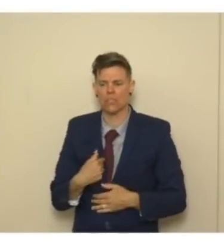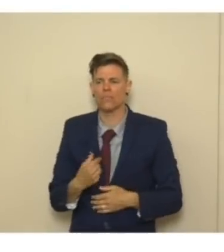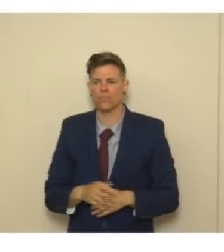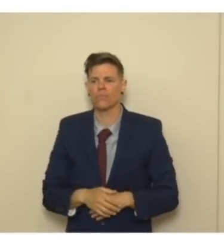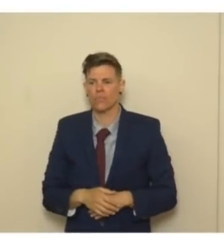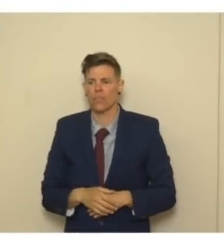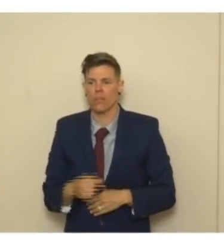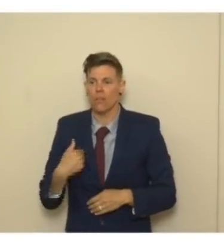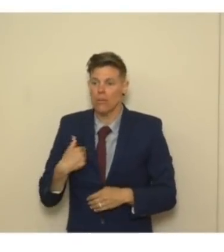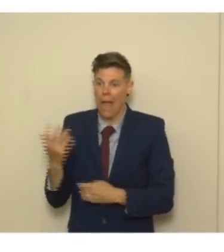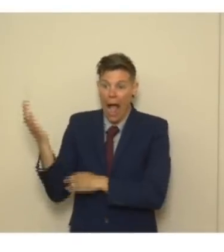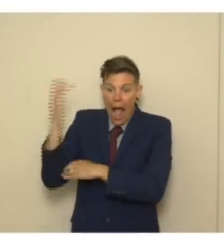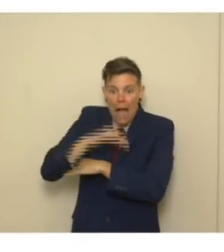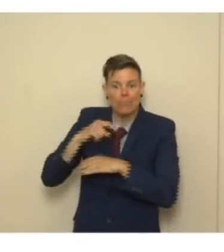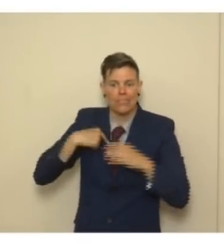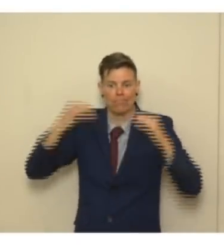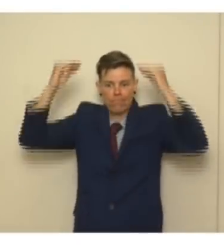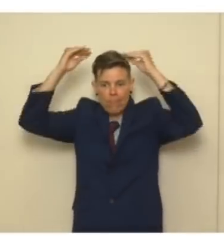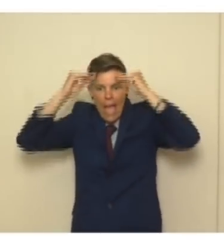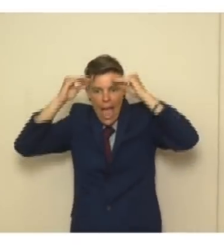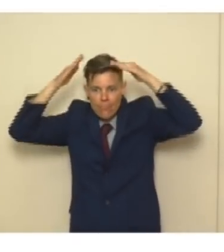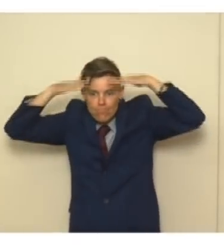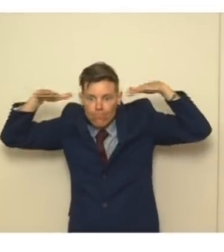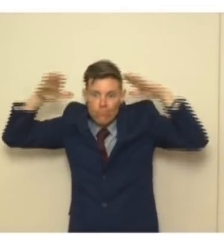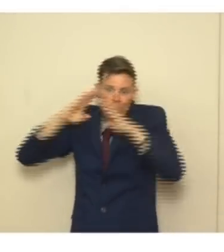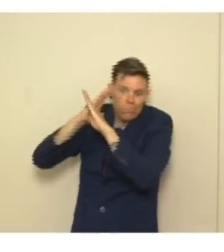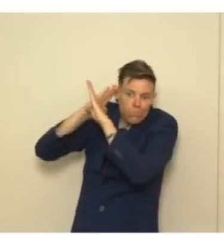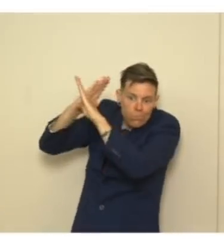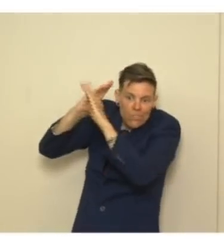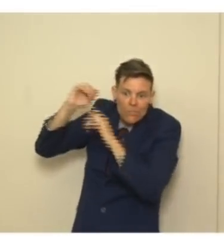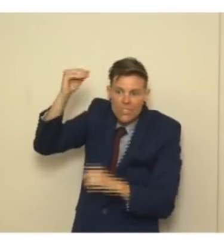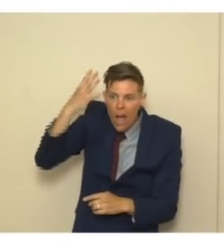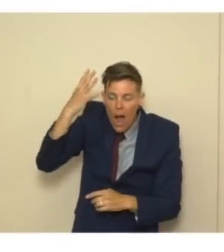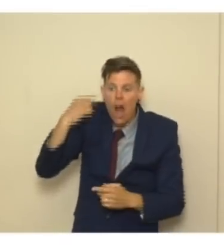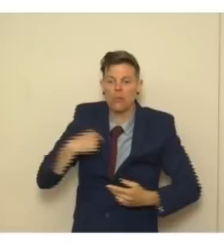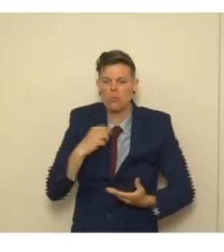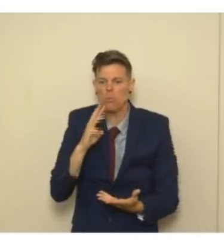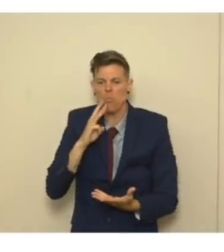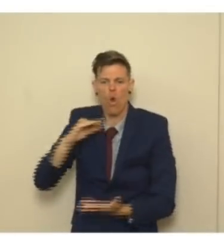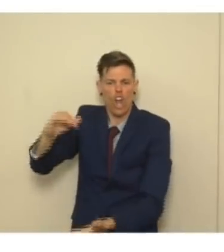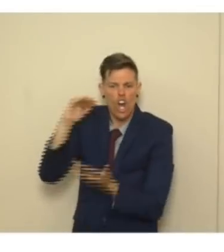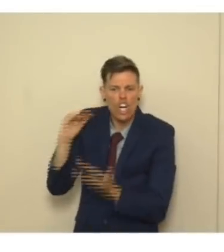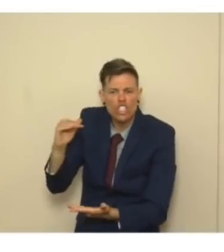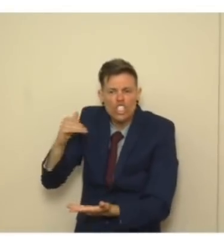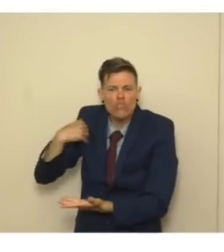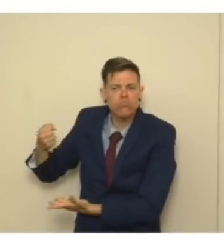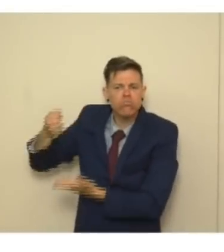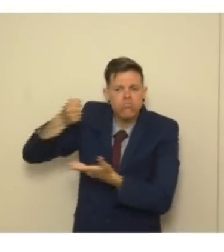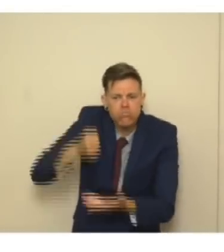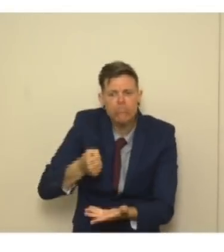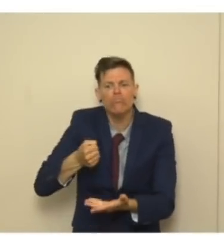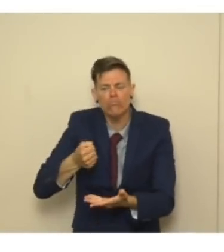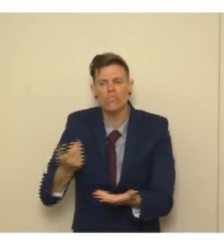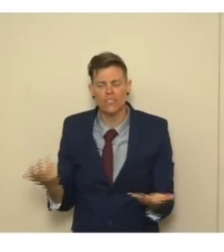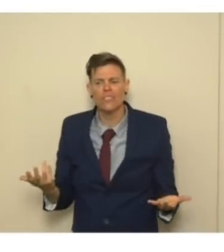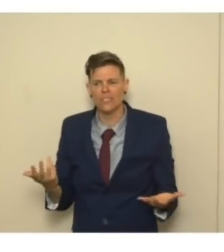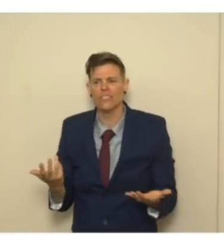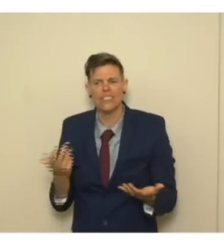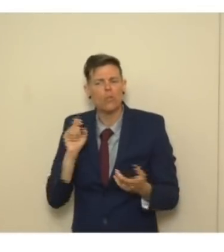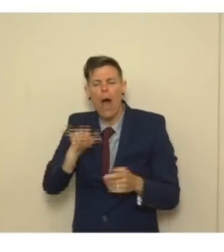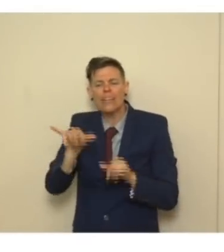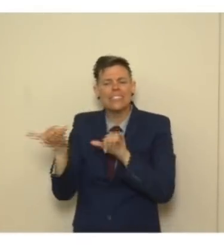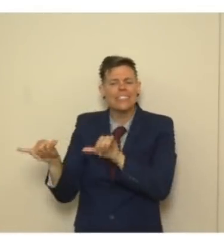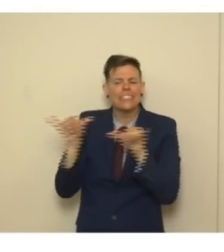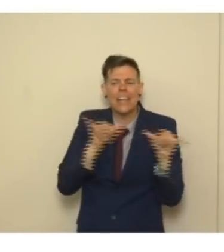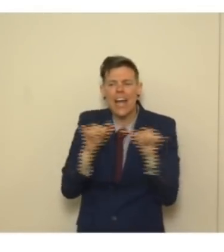to make sure that I cool off. And as New Mexicans, as we're going out more, we need to do the same thing. Way more precautions. We don't